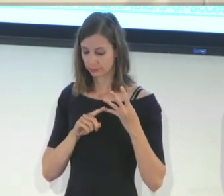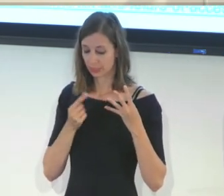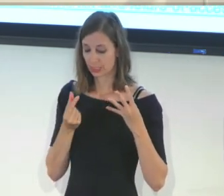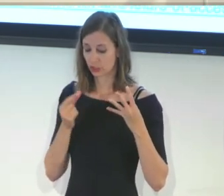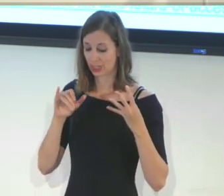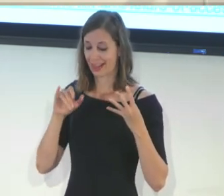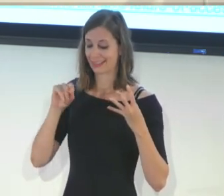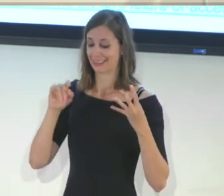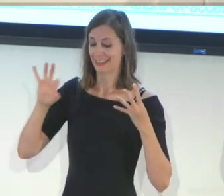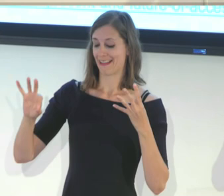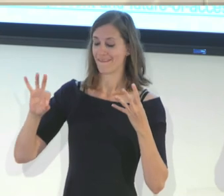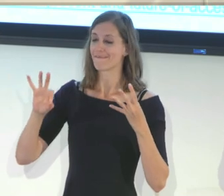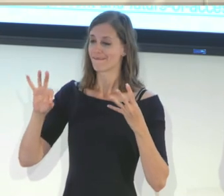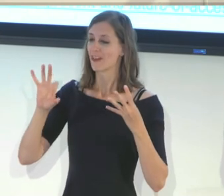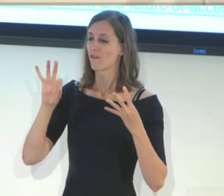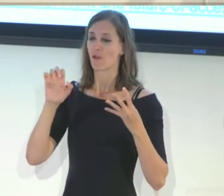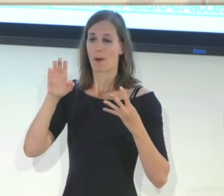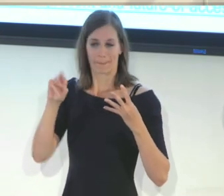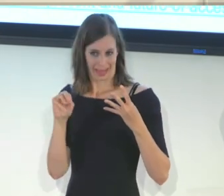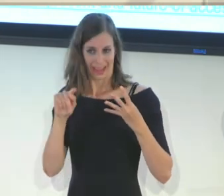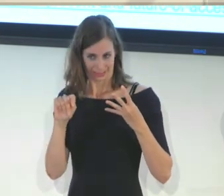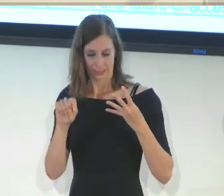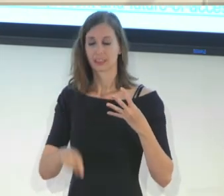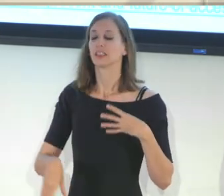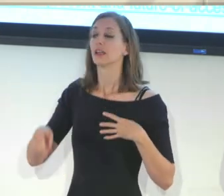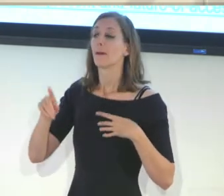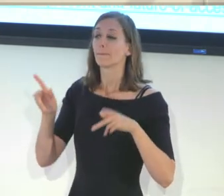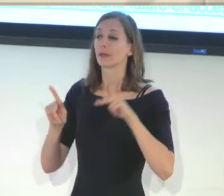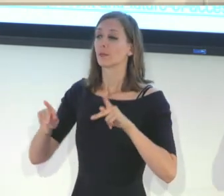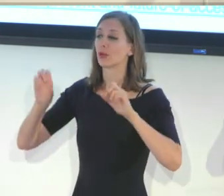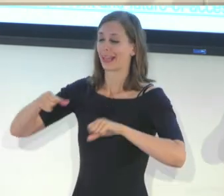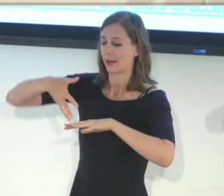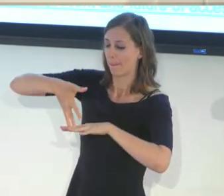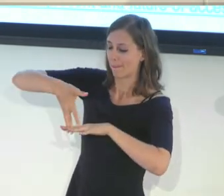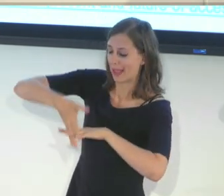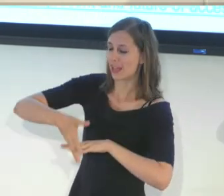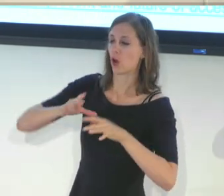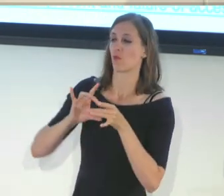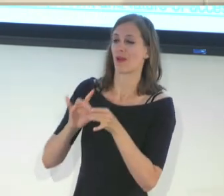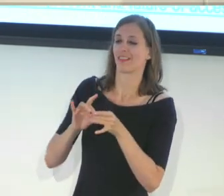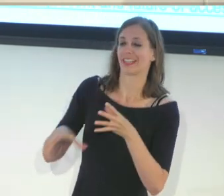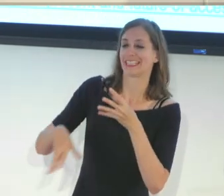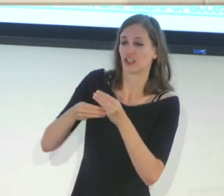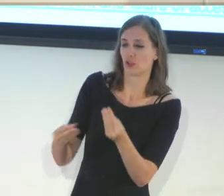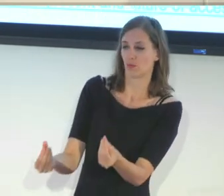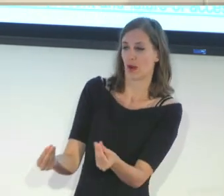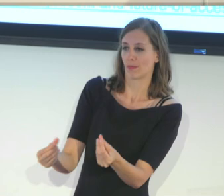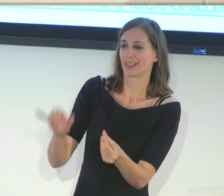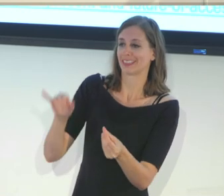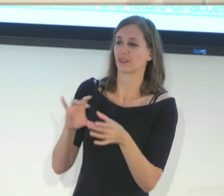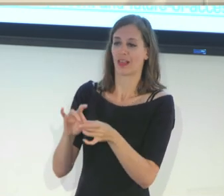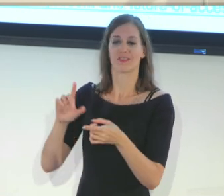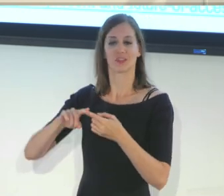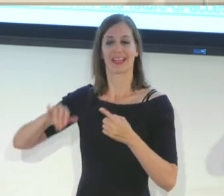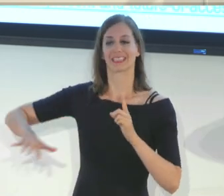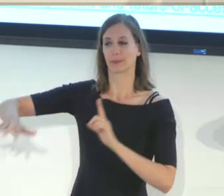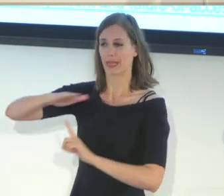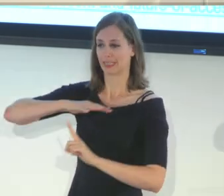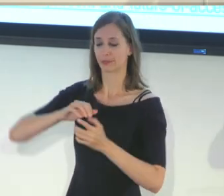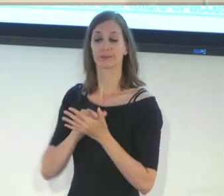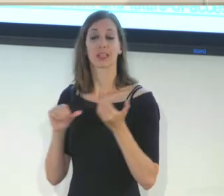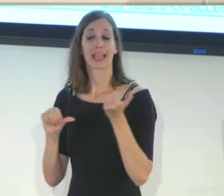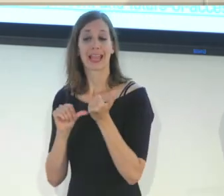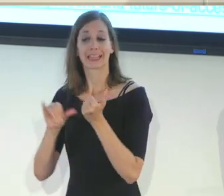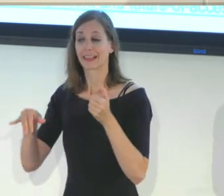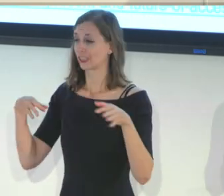format, so that people can embed relevant additional properties to what's happening in that space to aid in the description